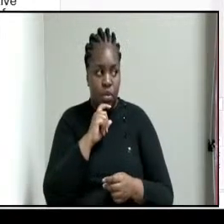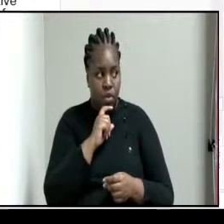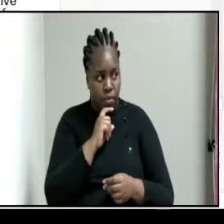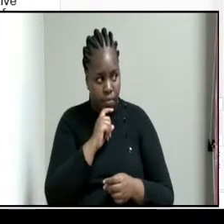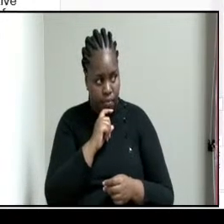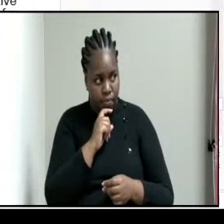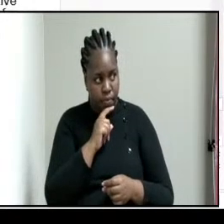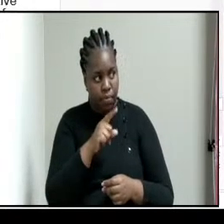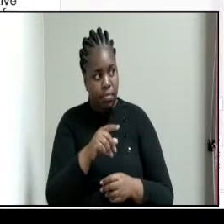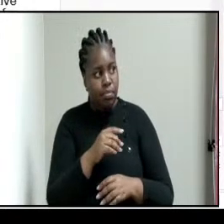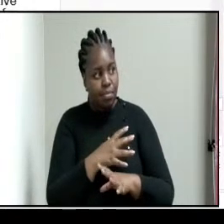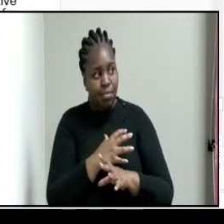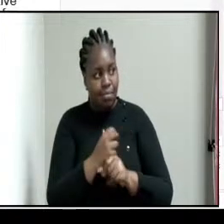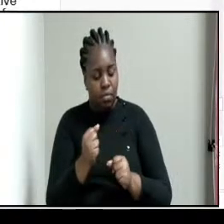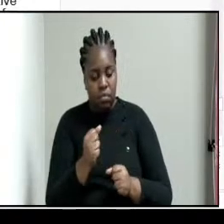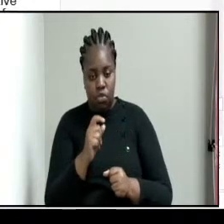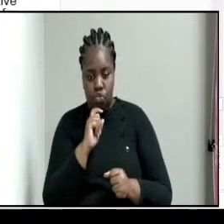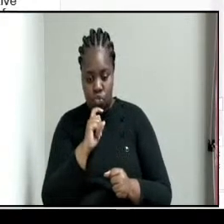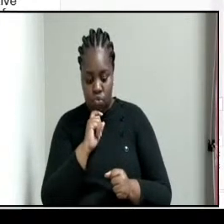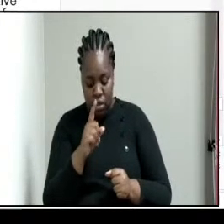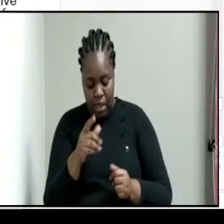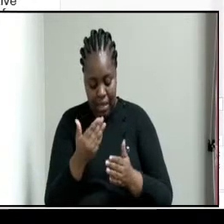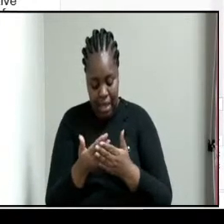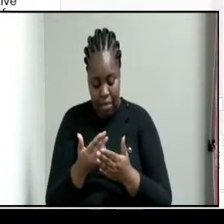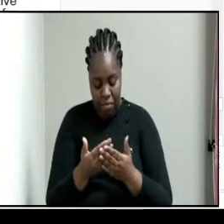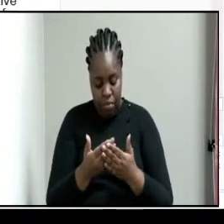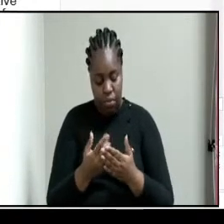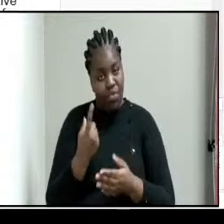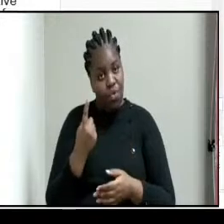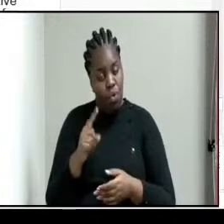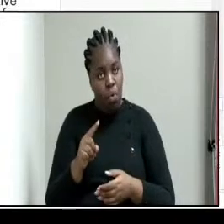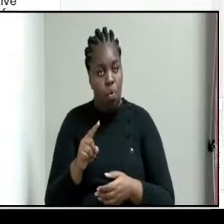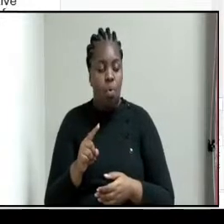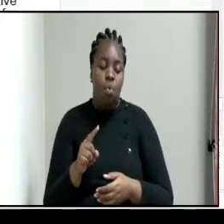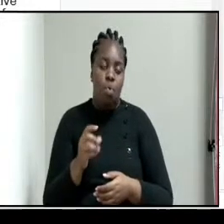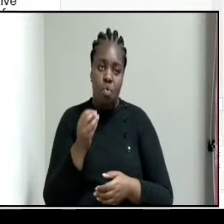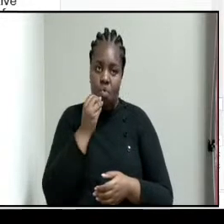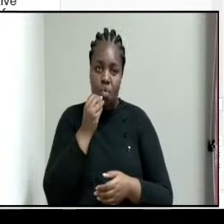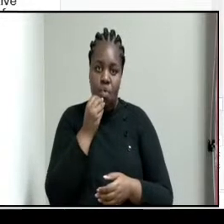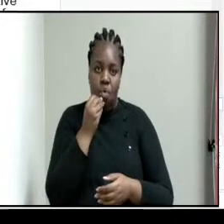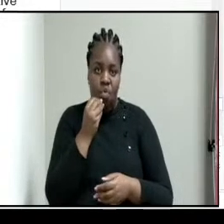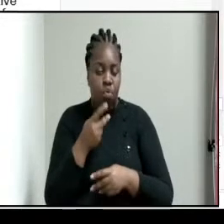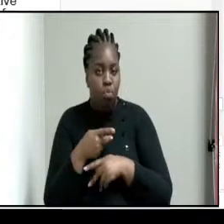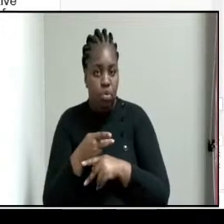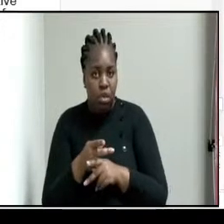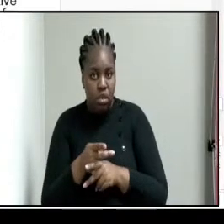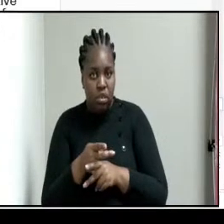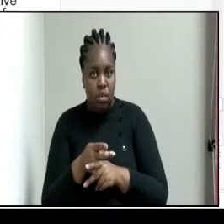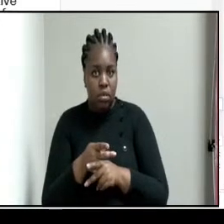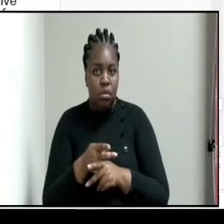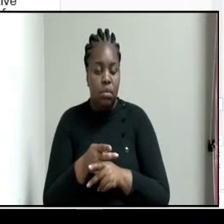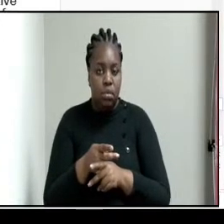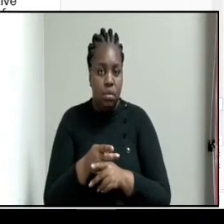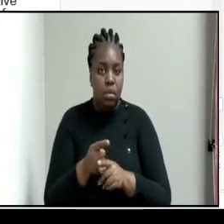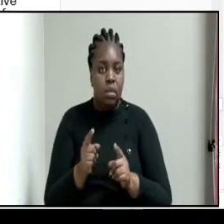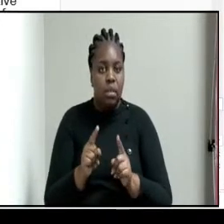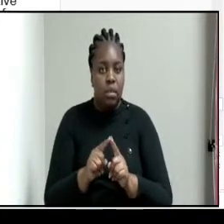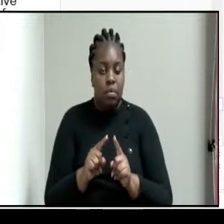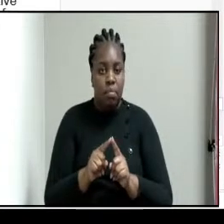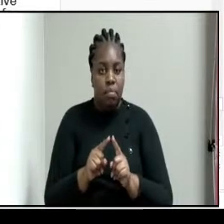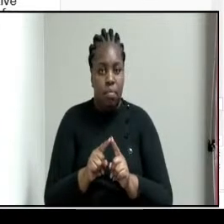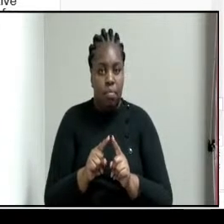threat, the non-use of land that is available for, food production, the inadequacy of